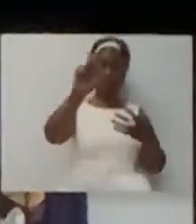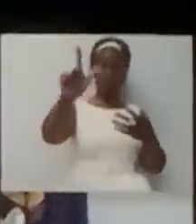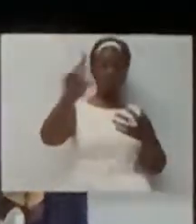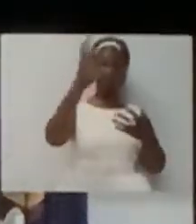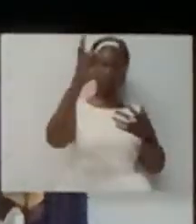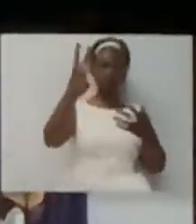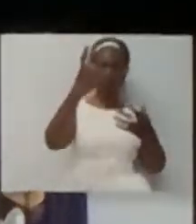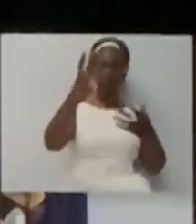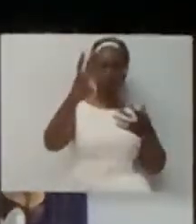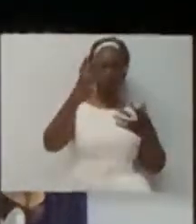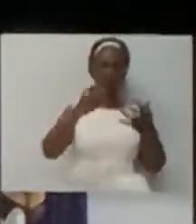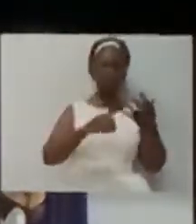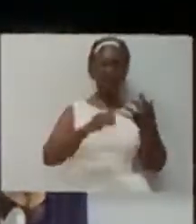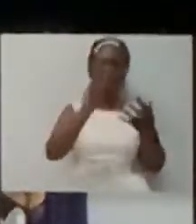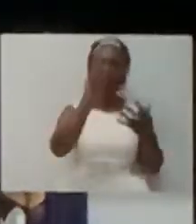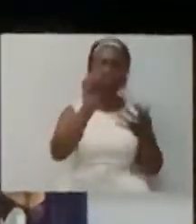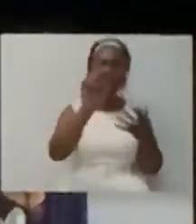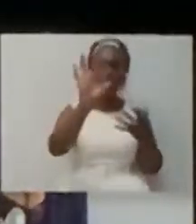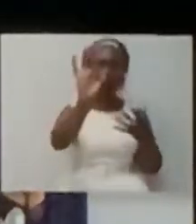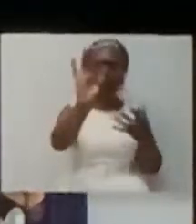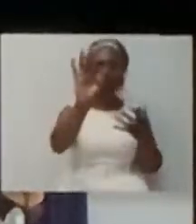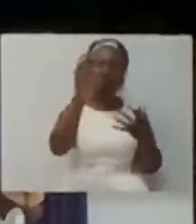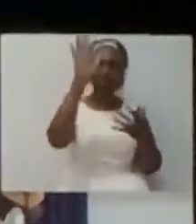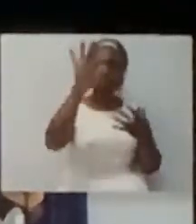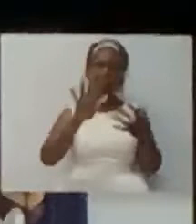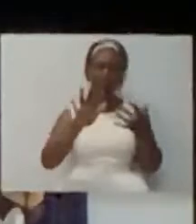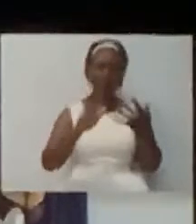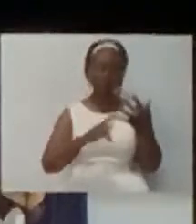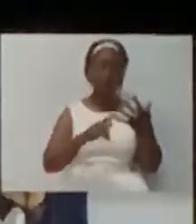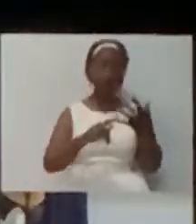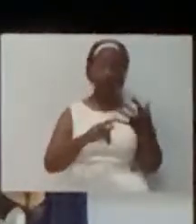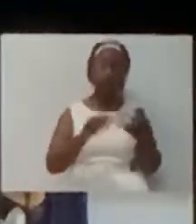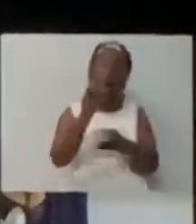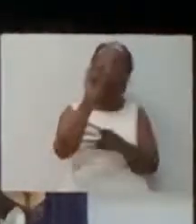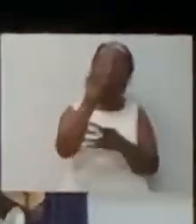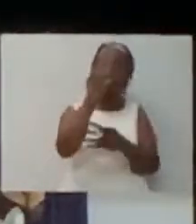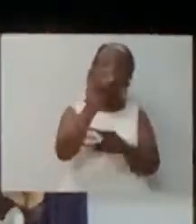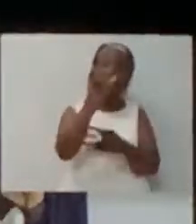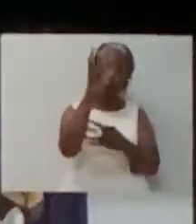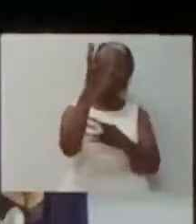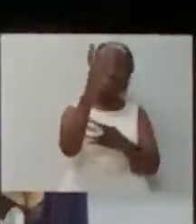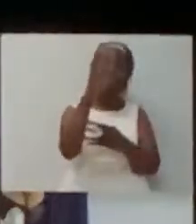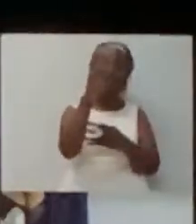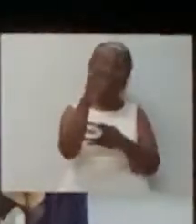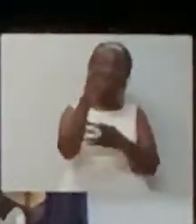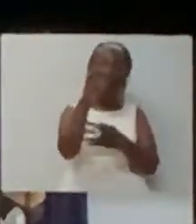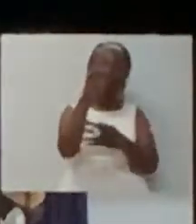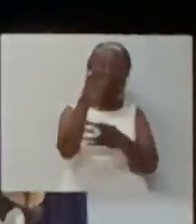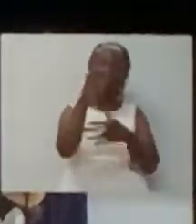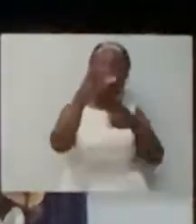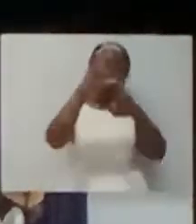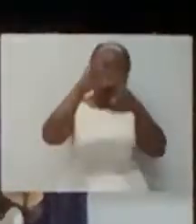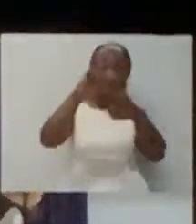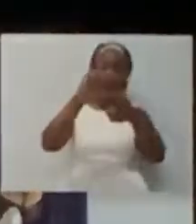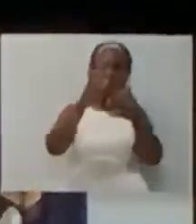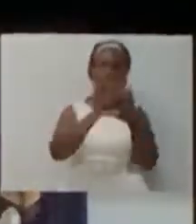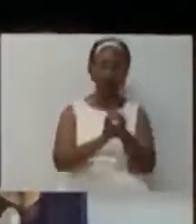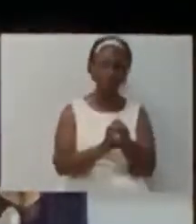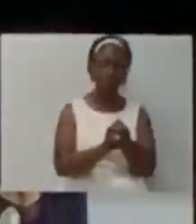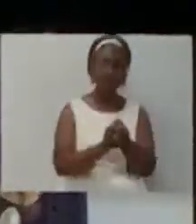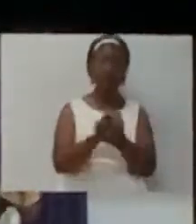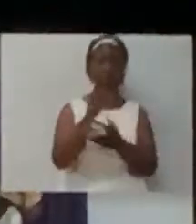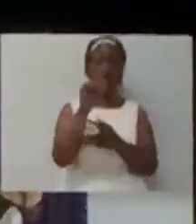snow. May 9th, snow. May 16th, tornado in Wilton.